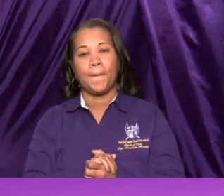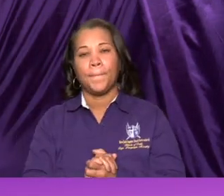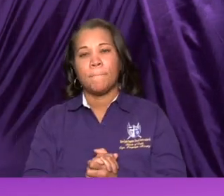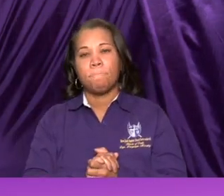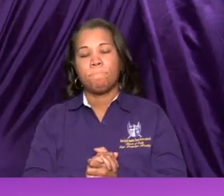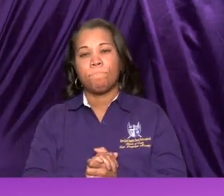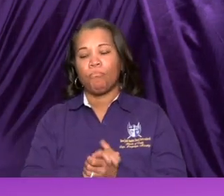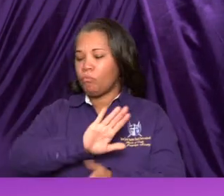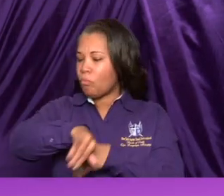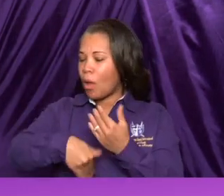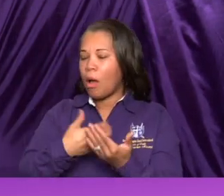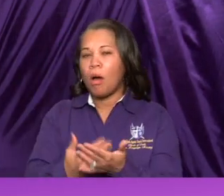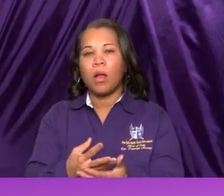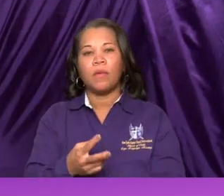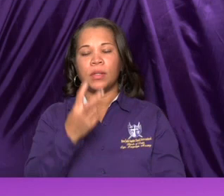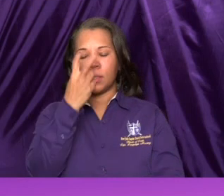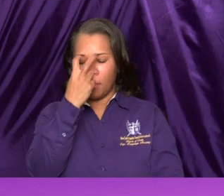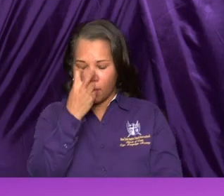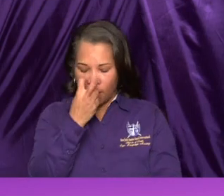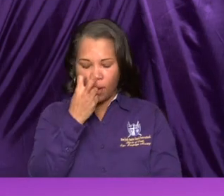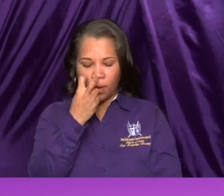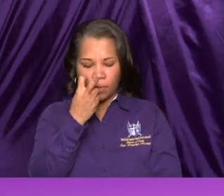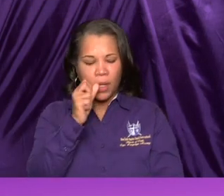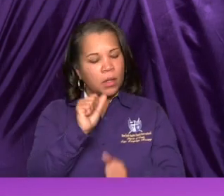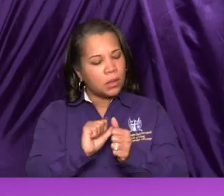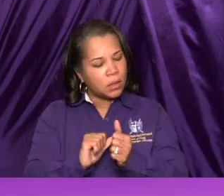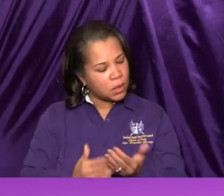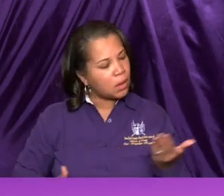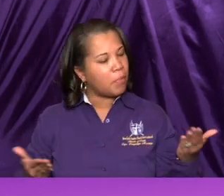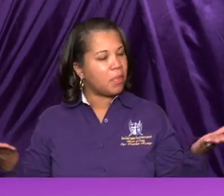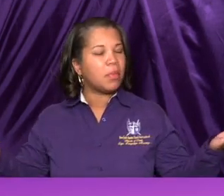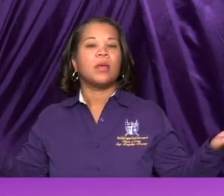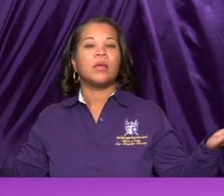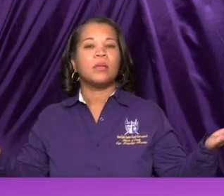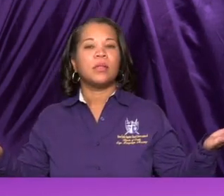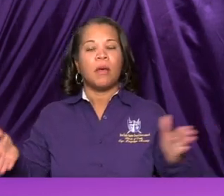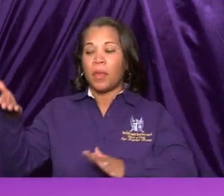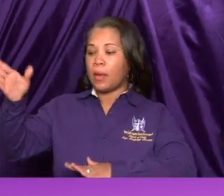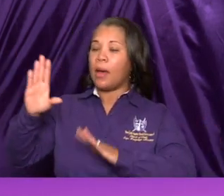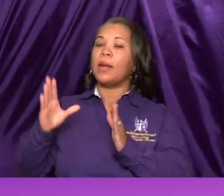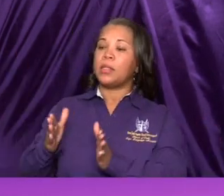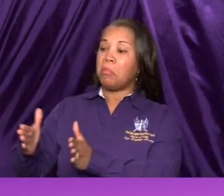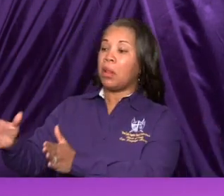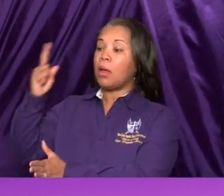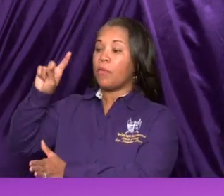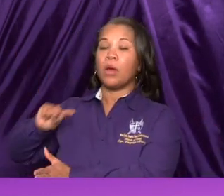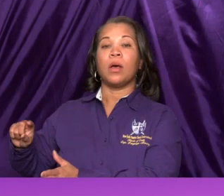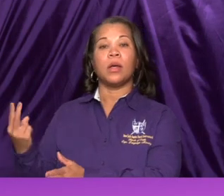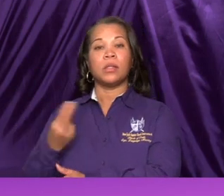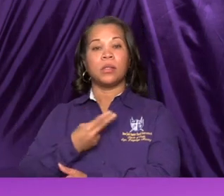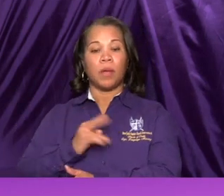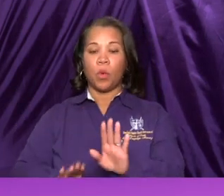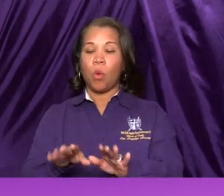Then all of us are blind to some things that God has planned for us. That's why we have to walk by faith, not by